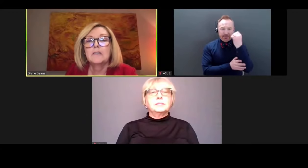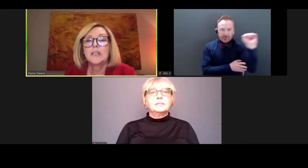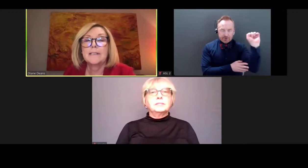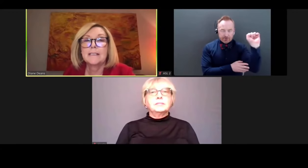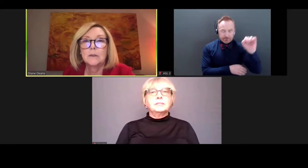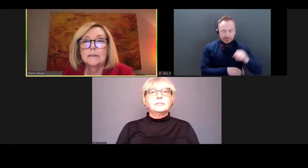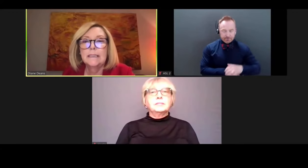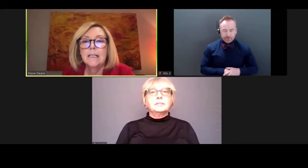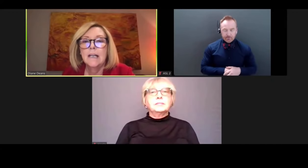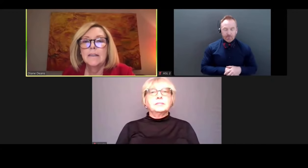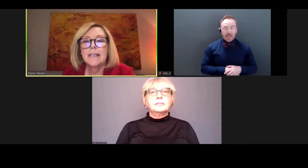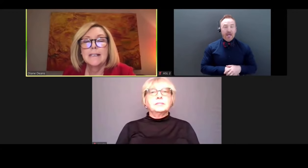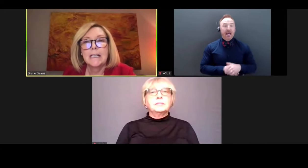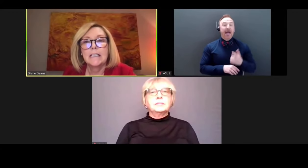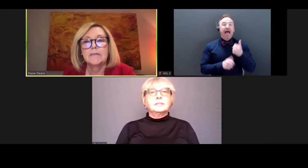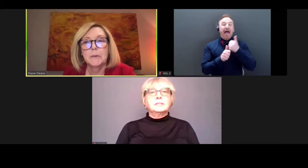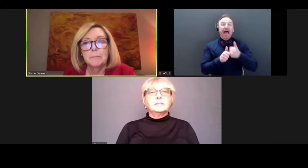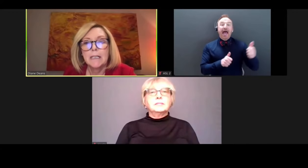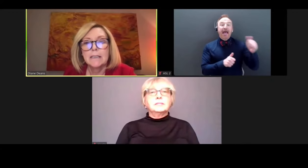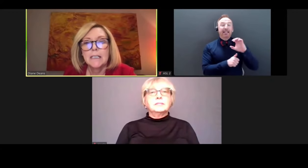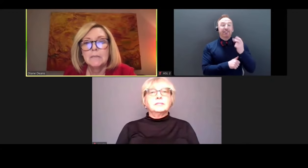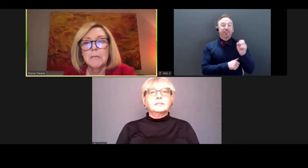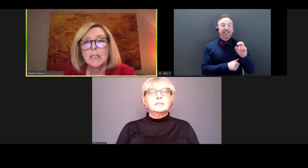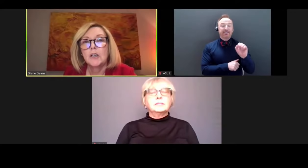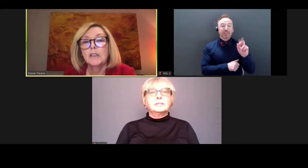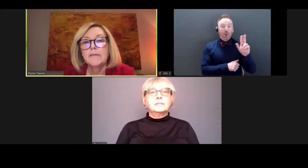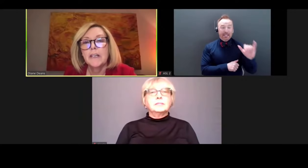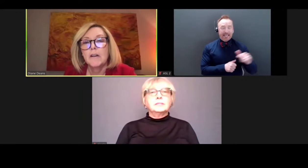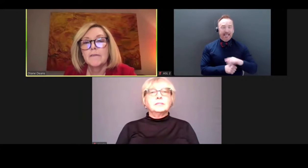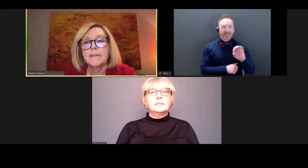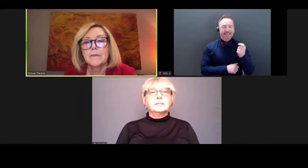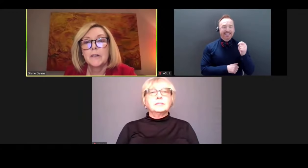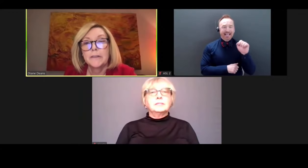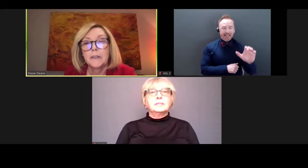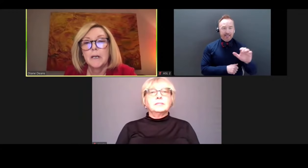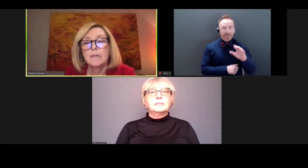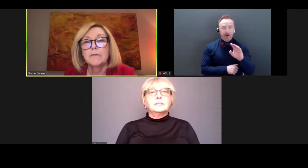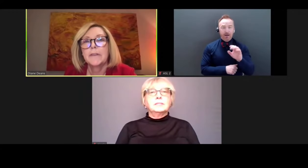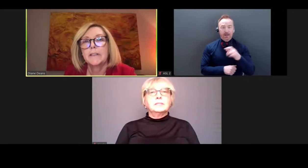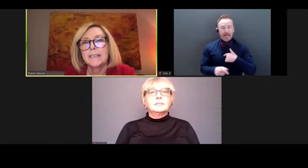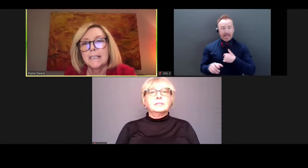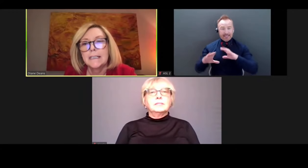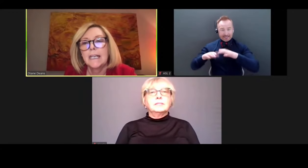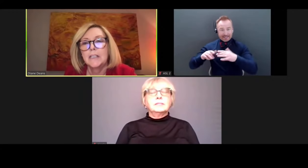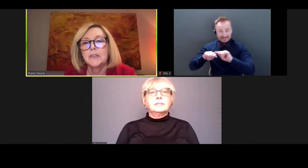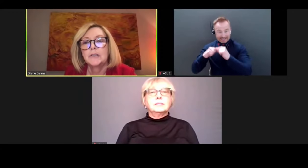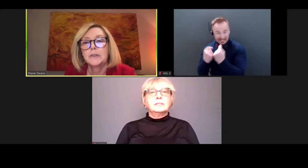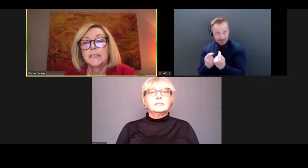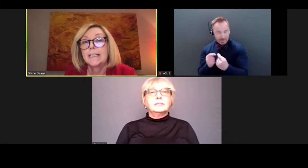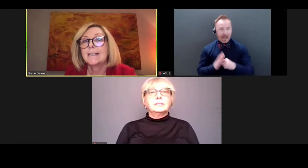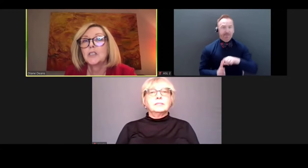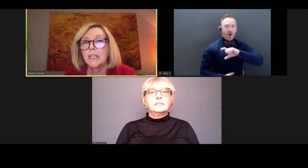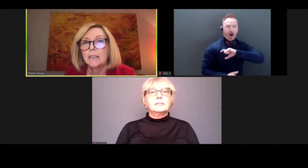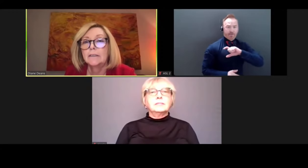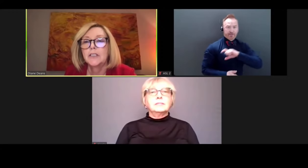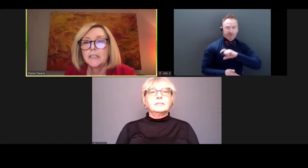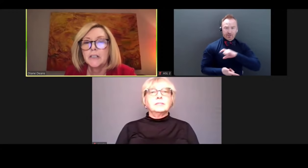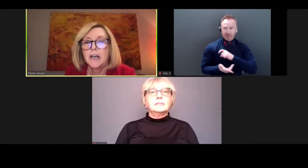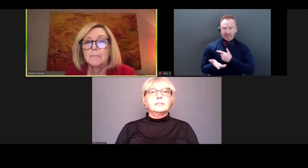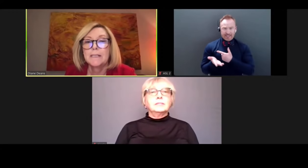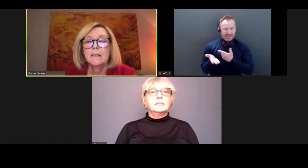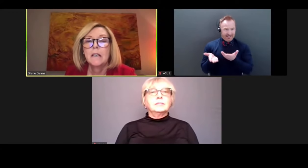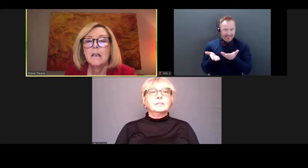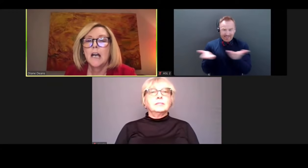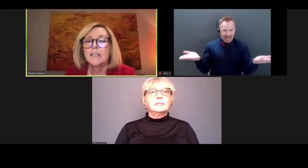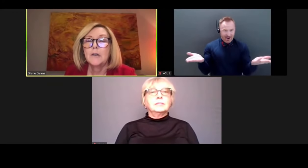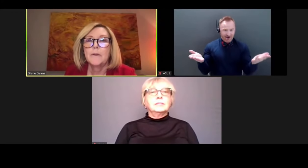thank Chief Slowly, the executive command team, and all of the officers on the ground for their dedication during these challenging